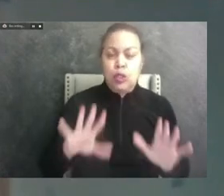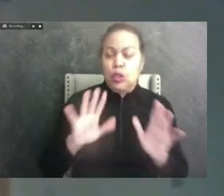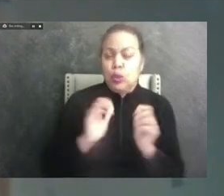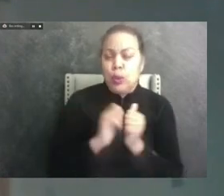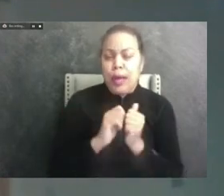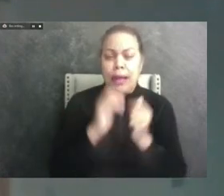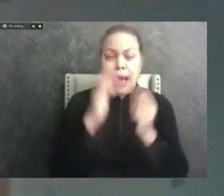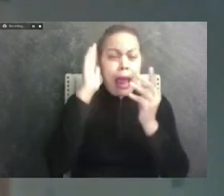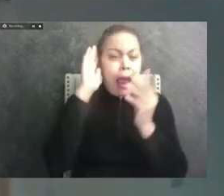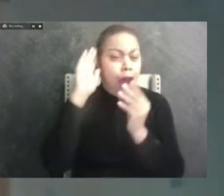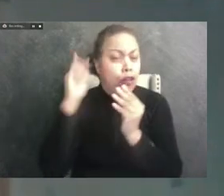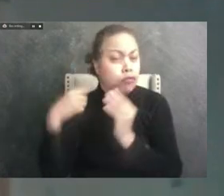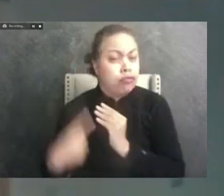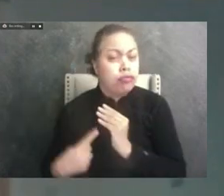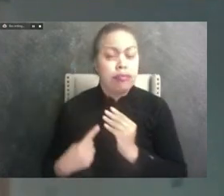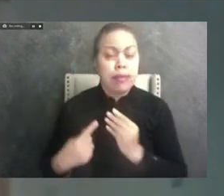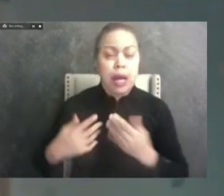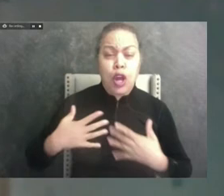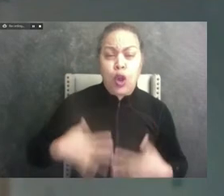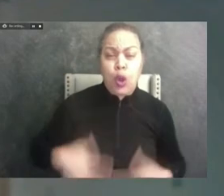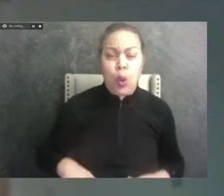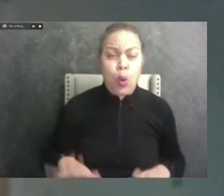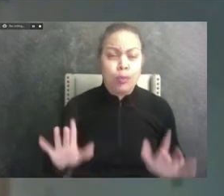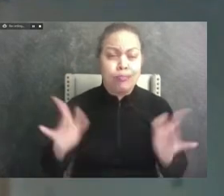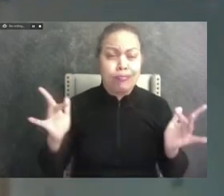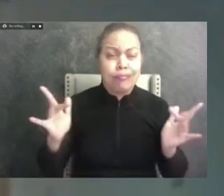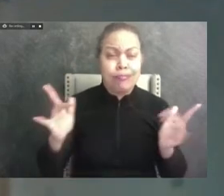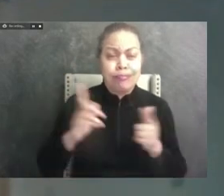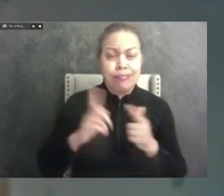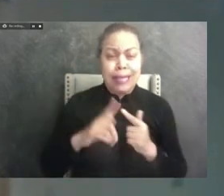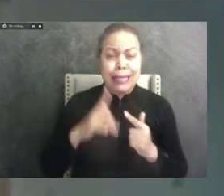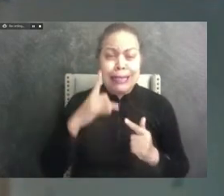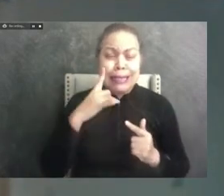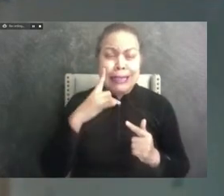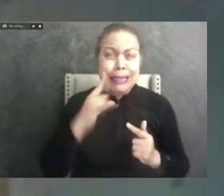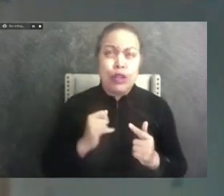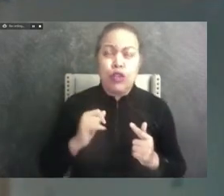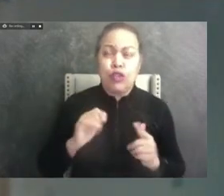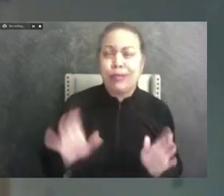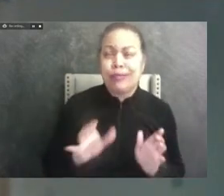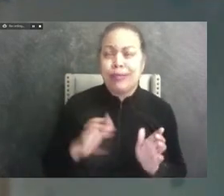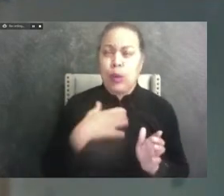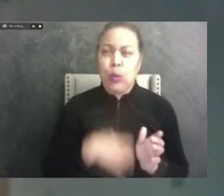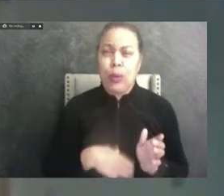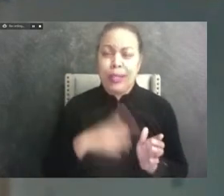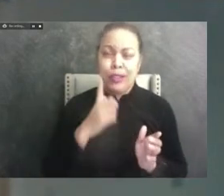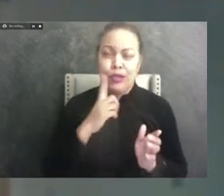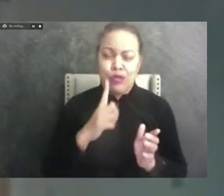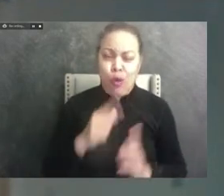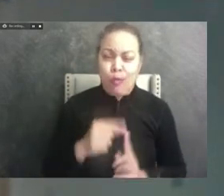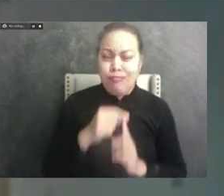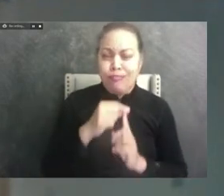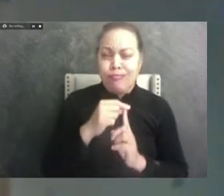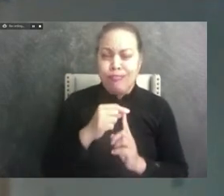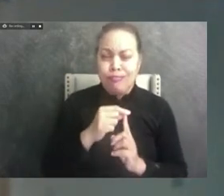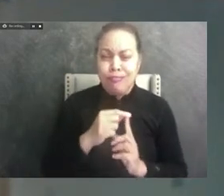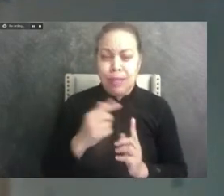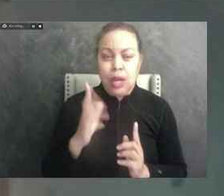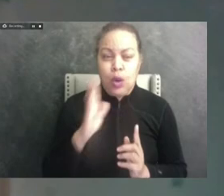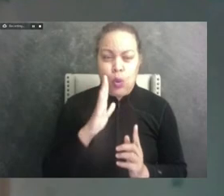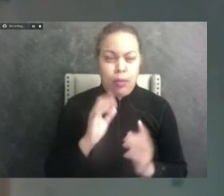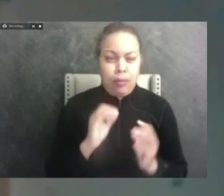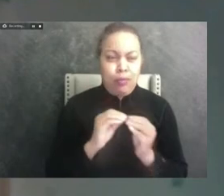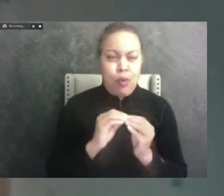and thin. Had they but silver lace to make them gay, they'd be more accorded than in